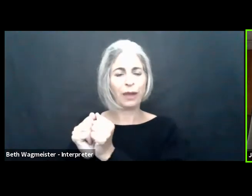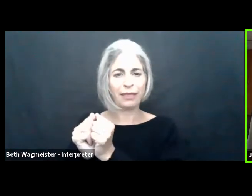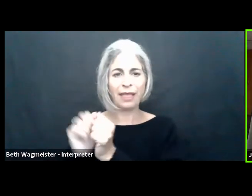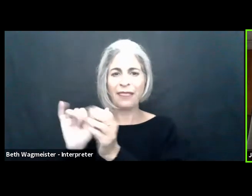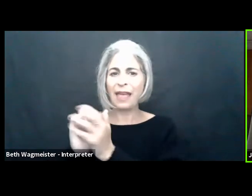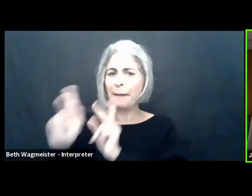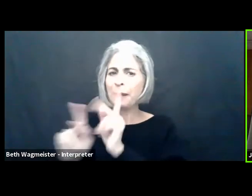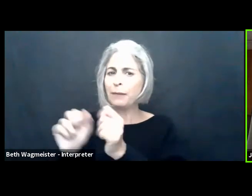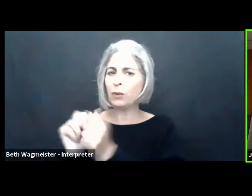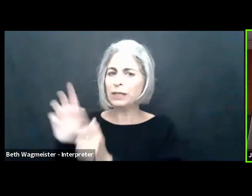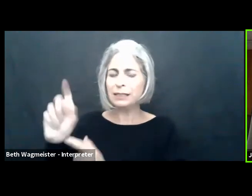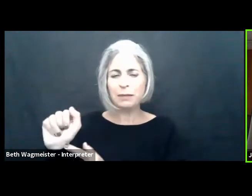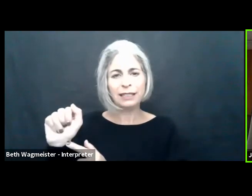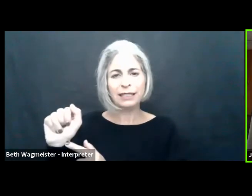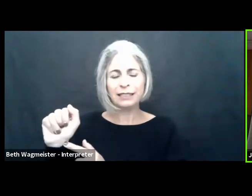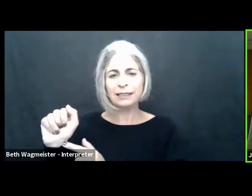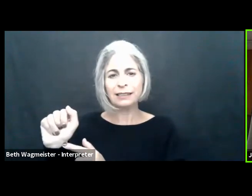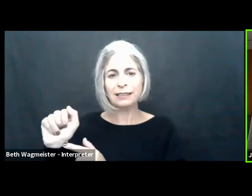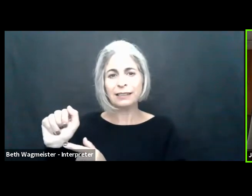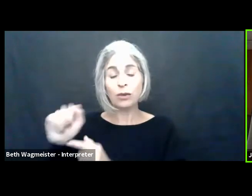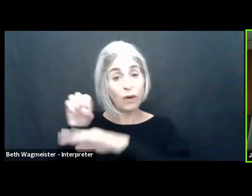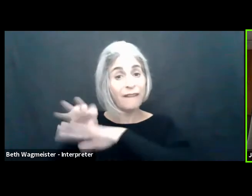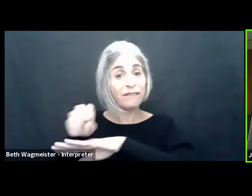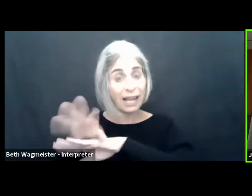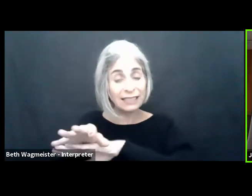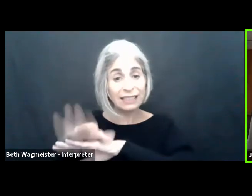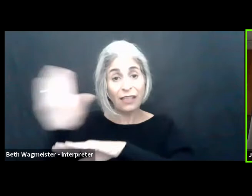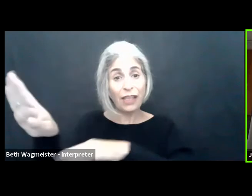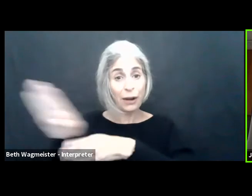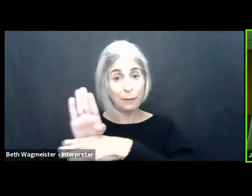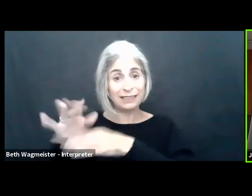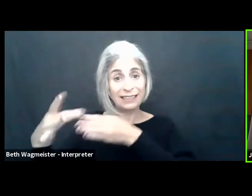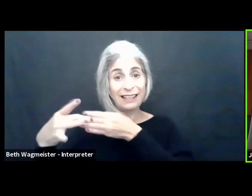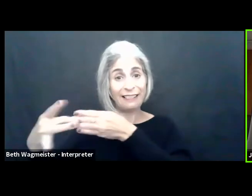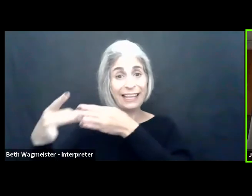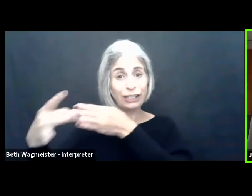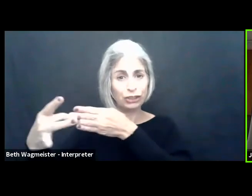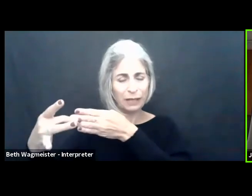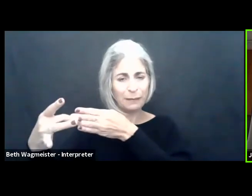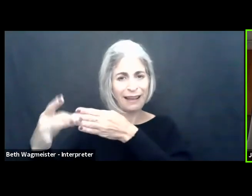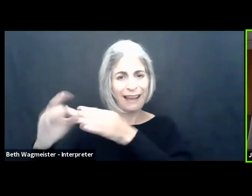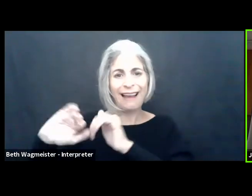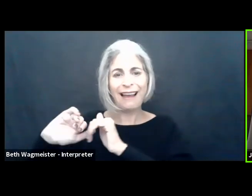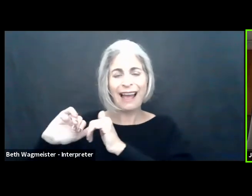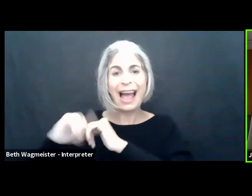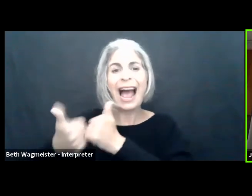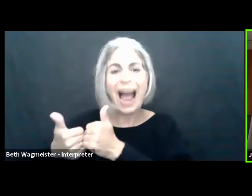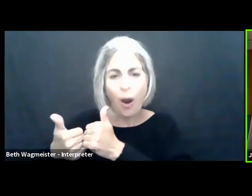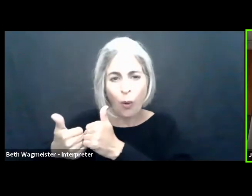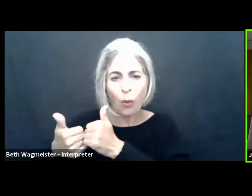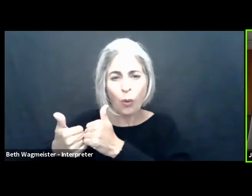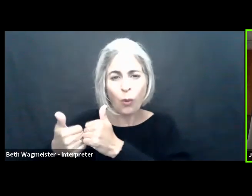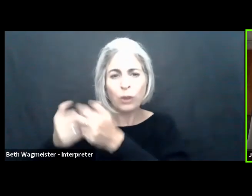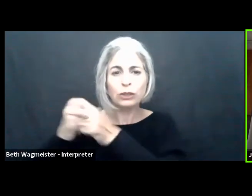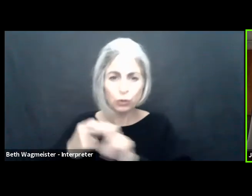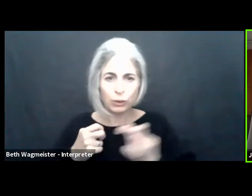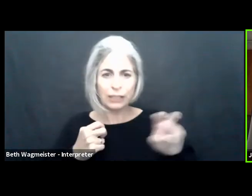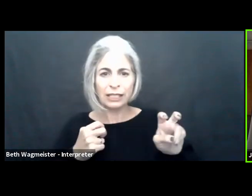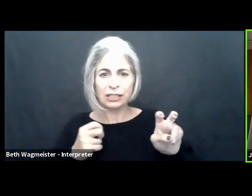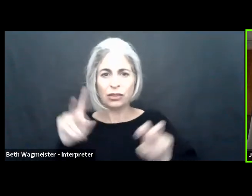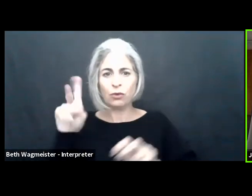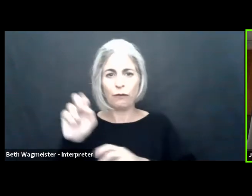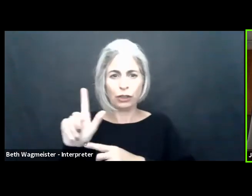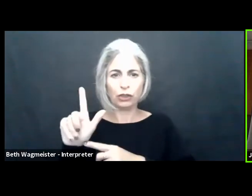people with disabilities were actually advising their business leadership in how to transition to a virtual